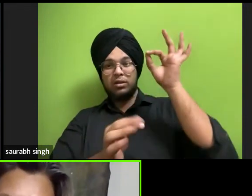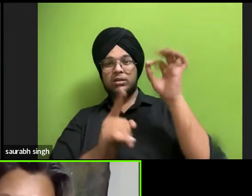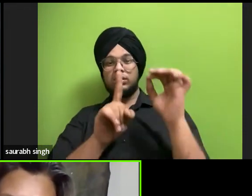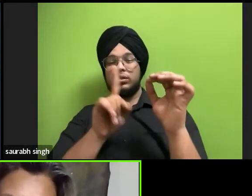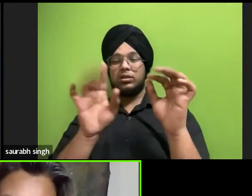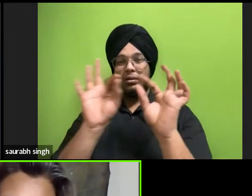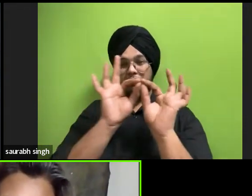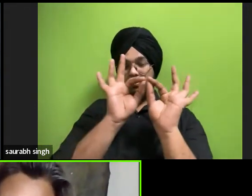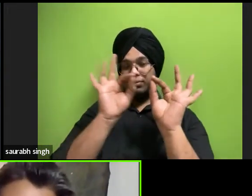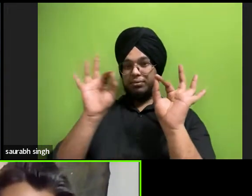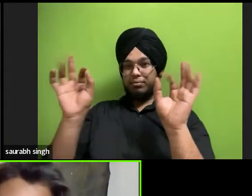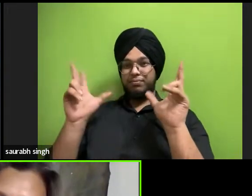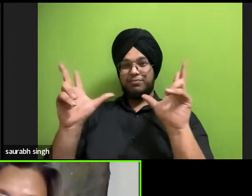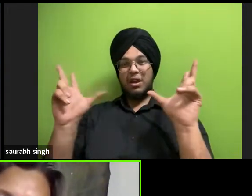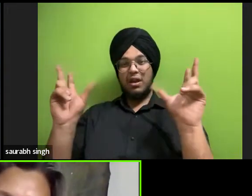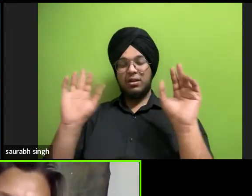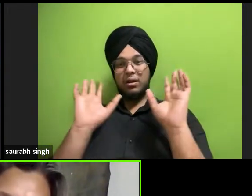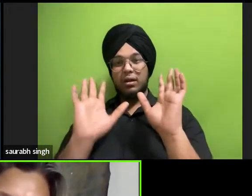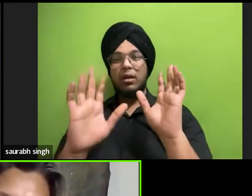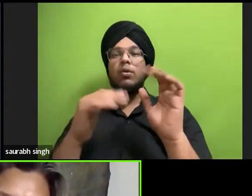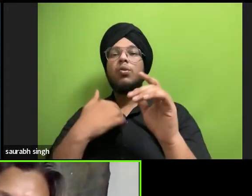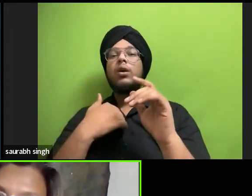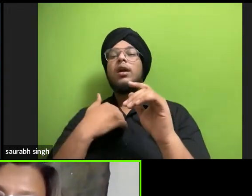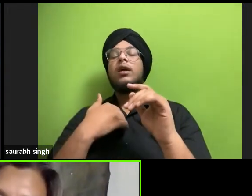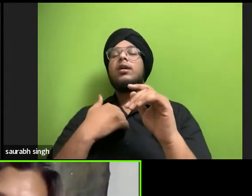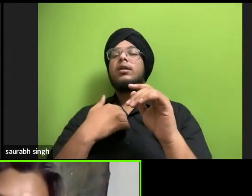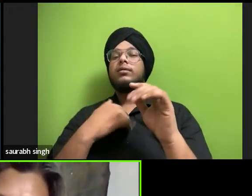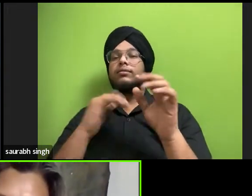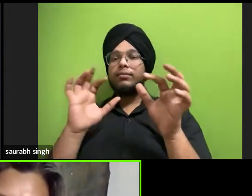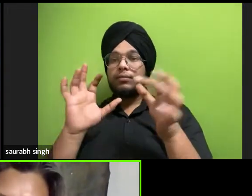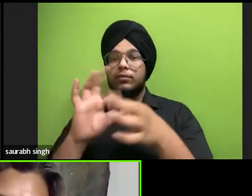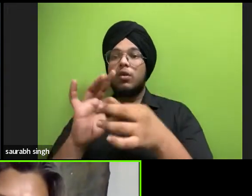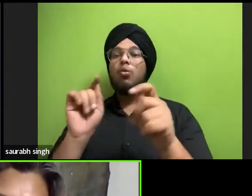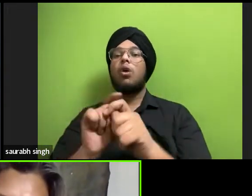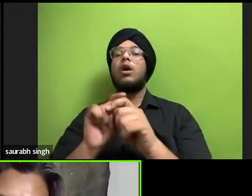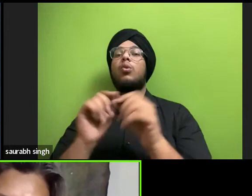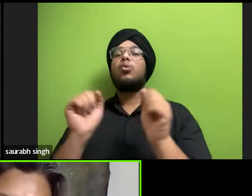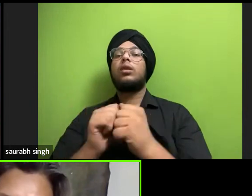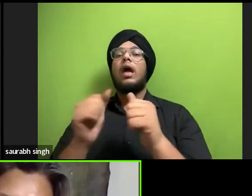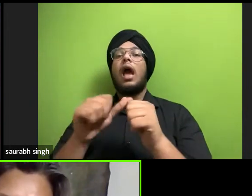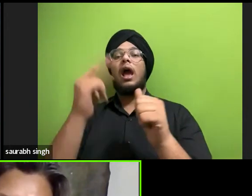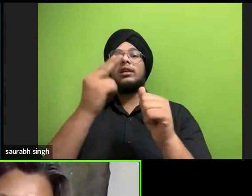across, which we commission and work with artists to